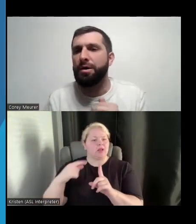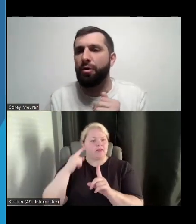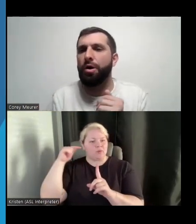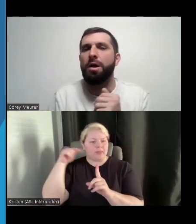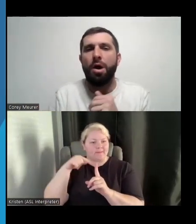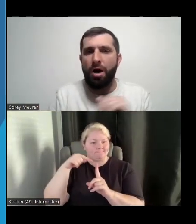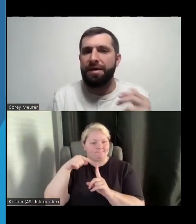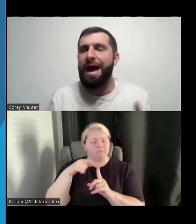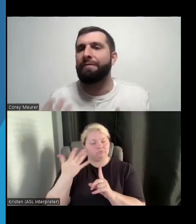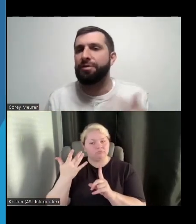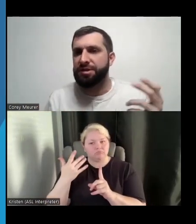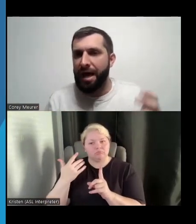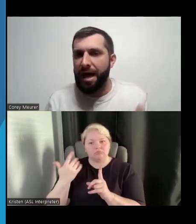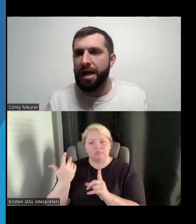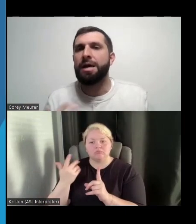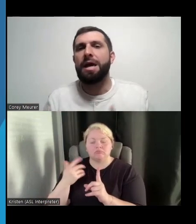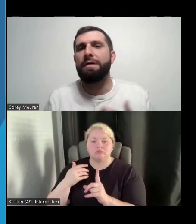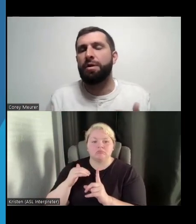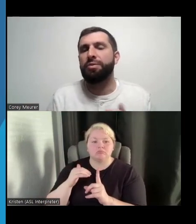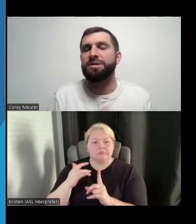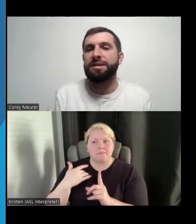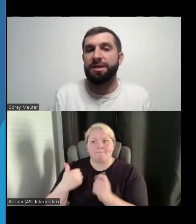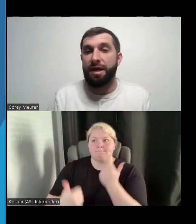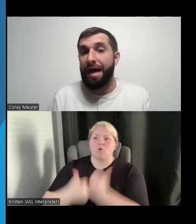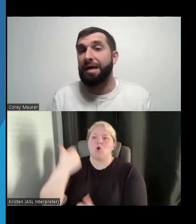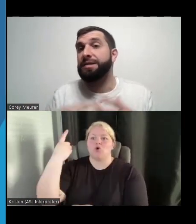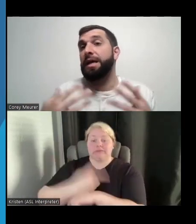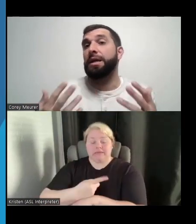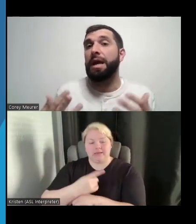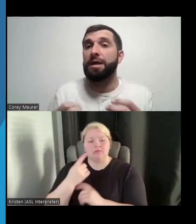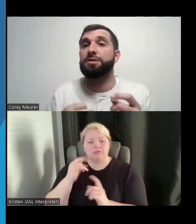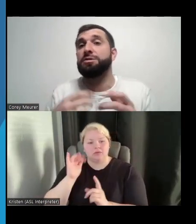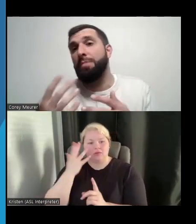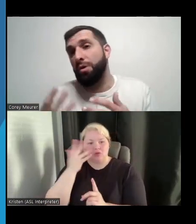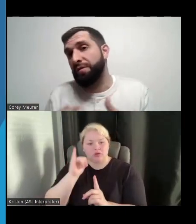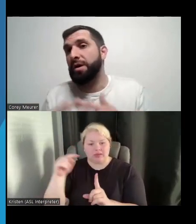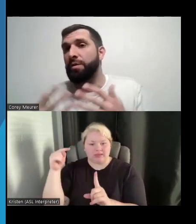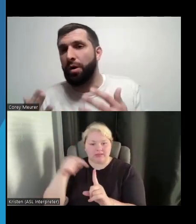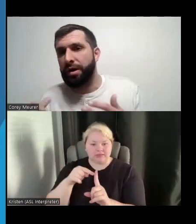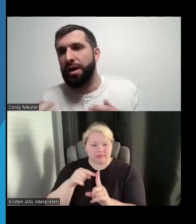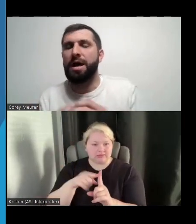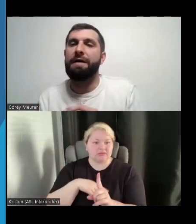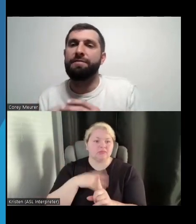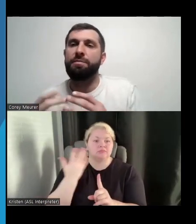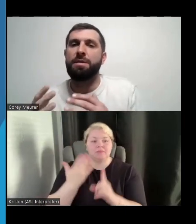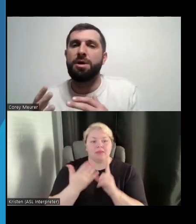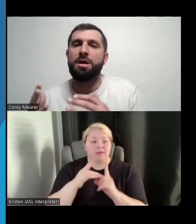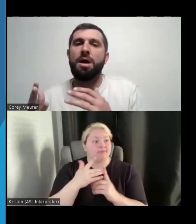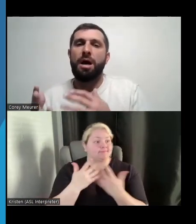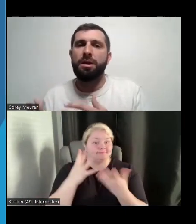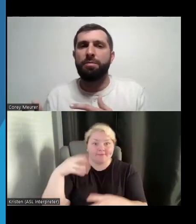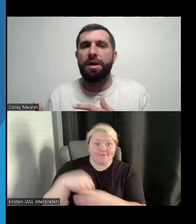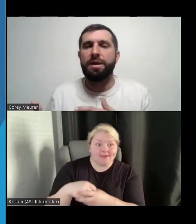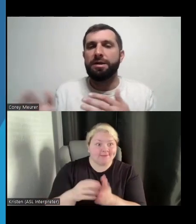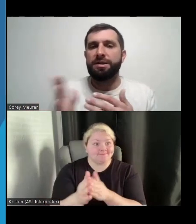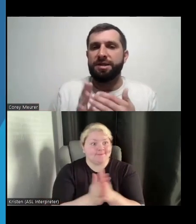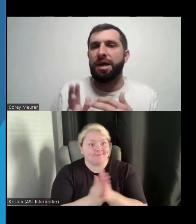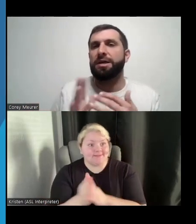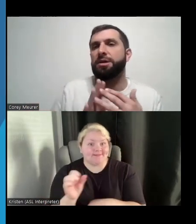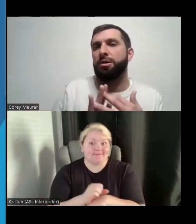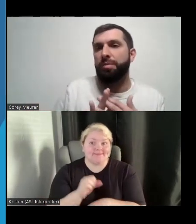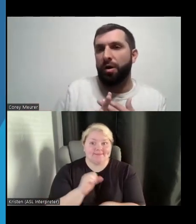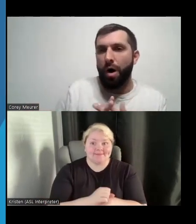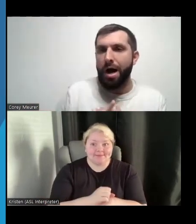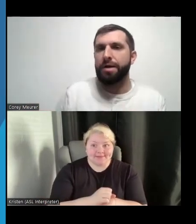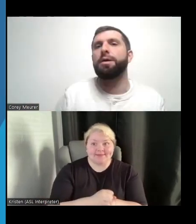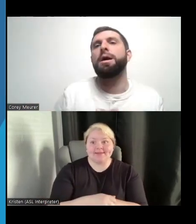than not, or on the average day, if they're presenting as engaged, motivated, working after maybe a little bit